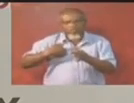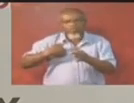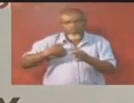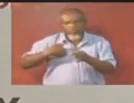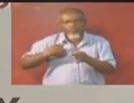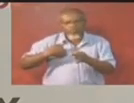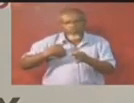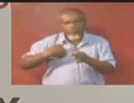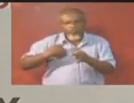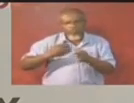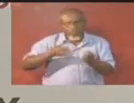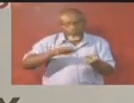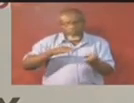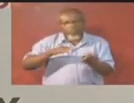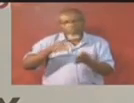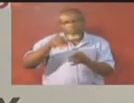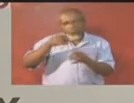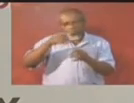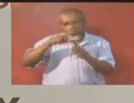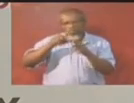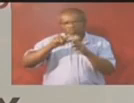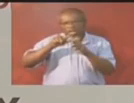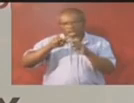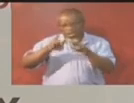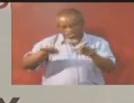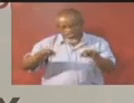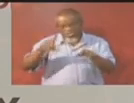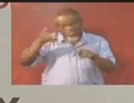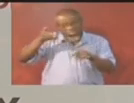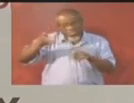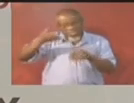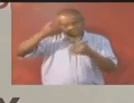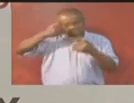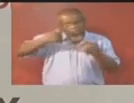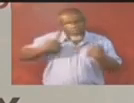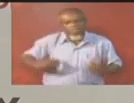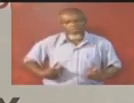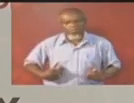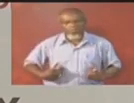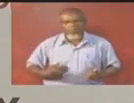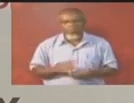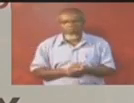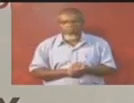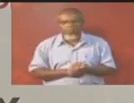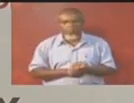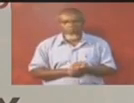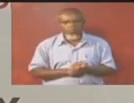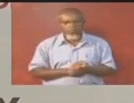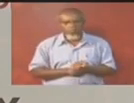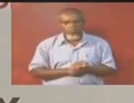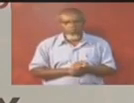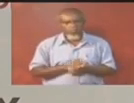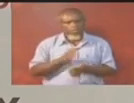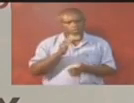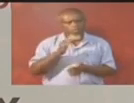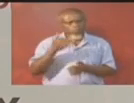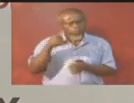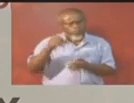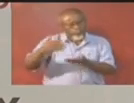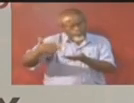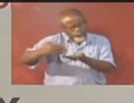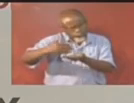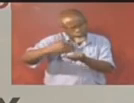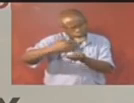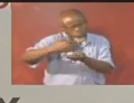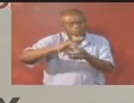excess mortality, and we are updating the figures on that at this point in time. We will be able to make a comment